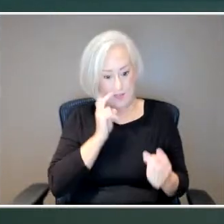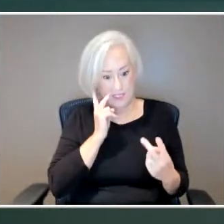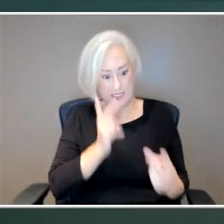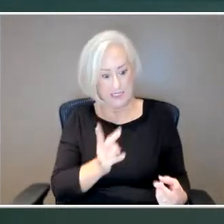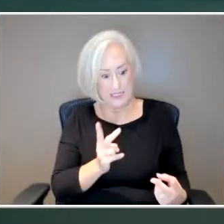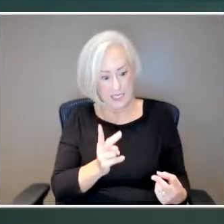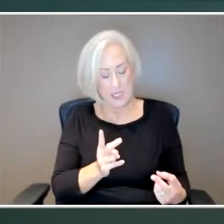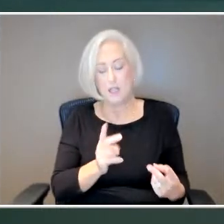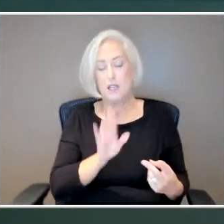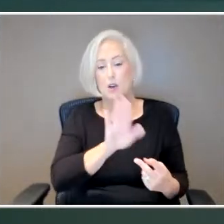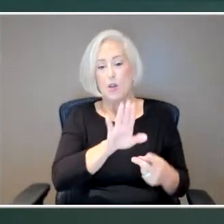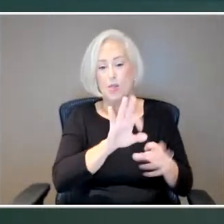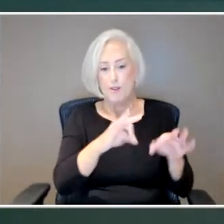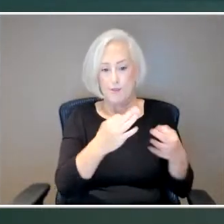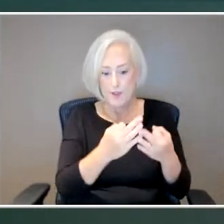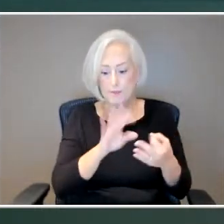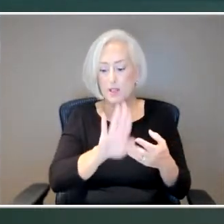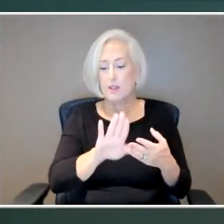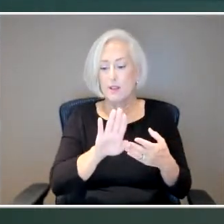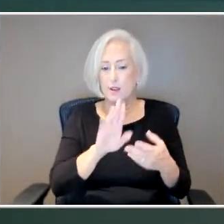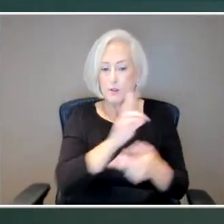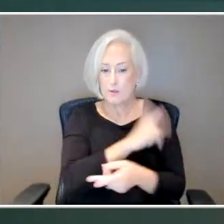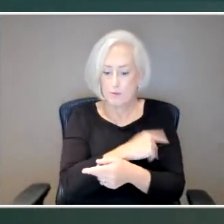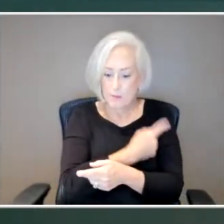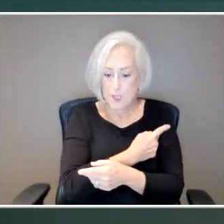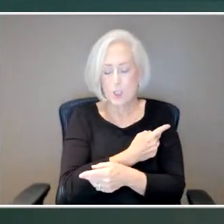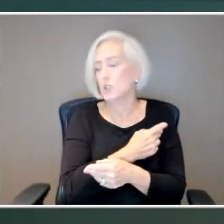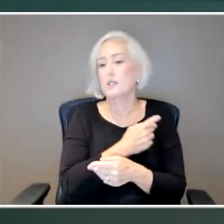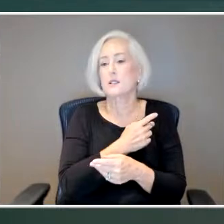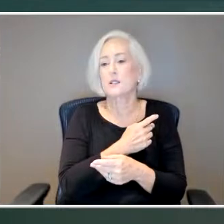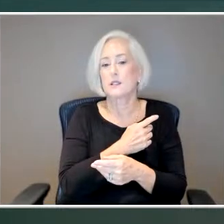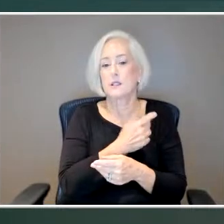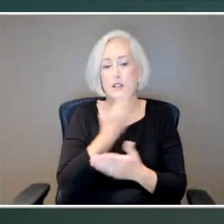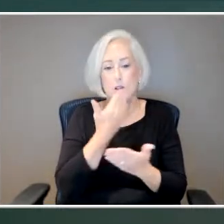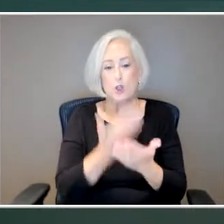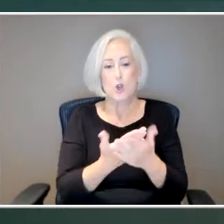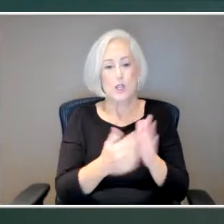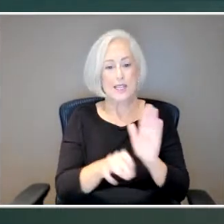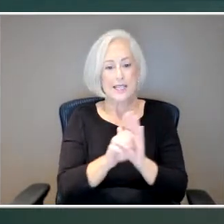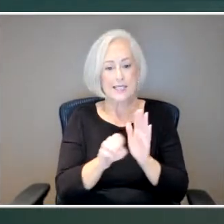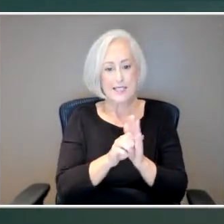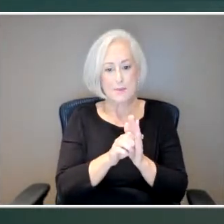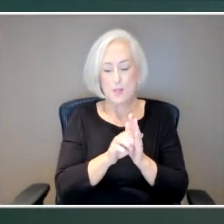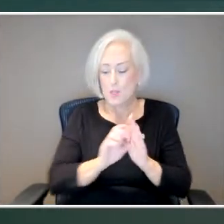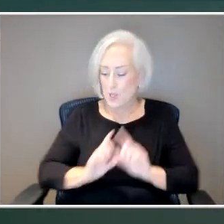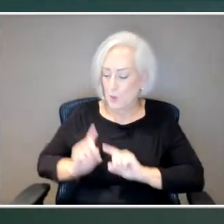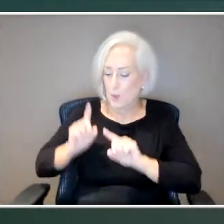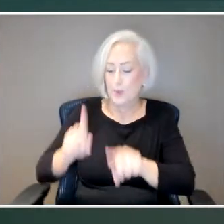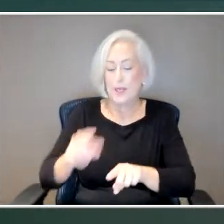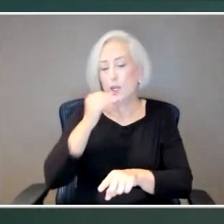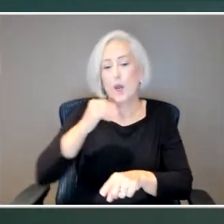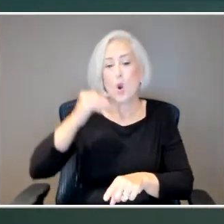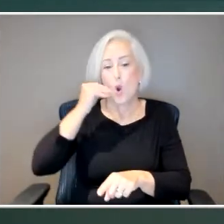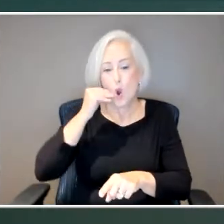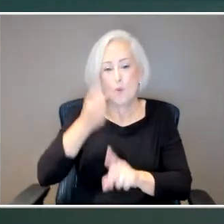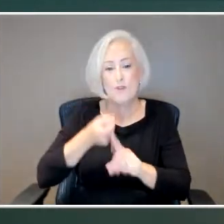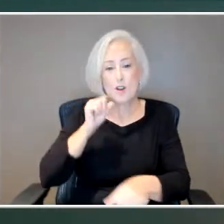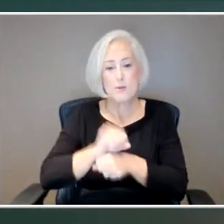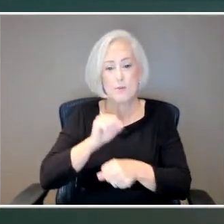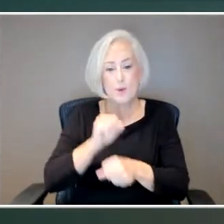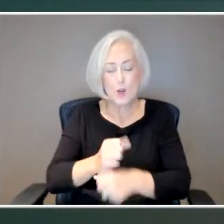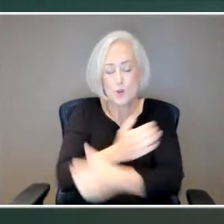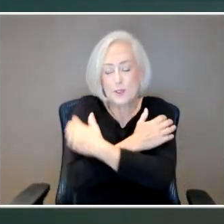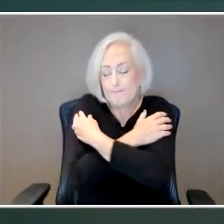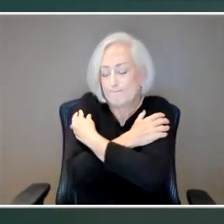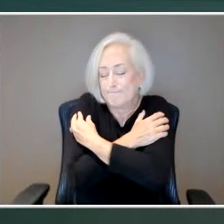families, they are such an example to us. We go home from work and we hug our children harder, and we do not sweat